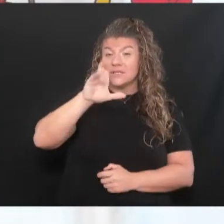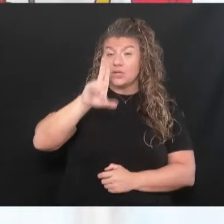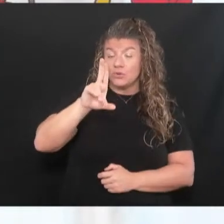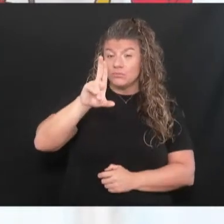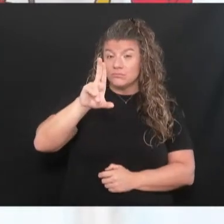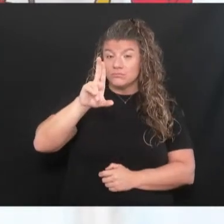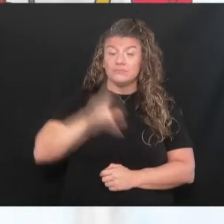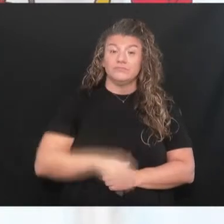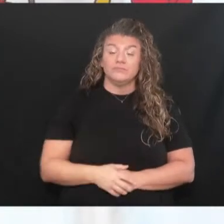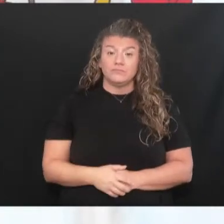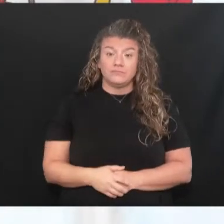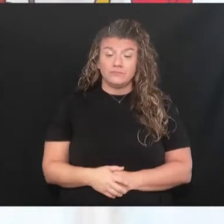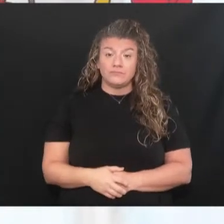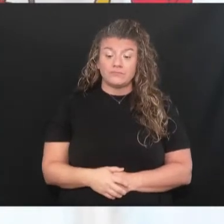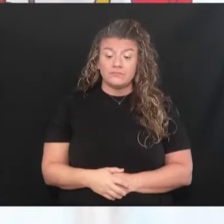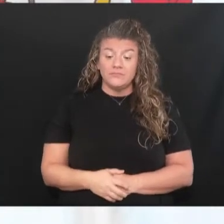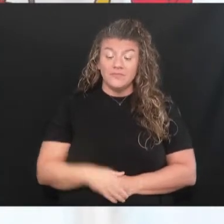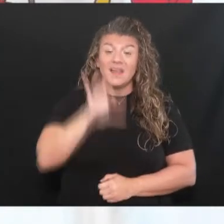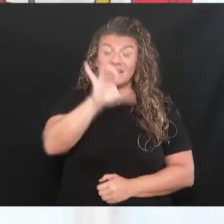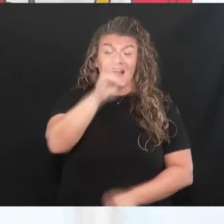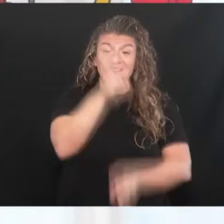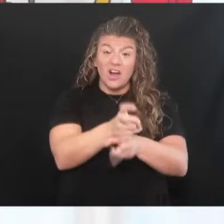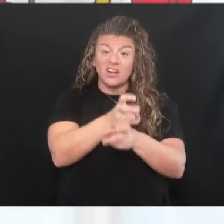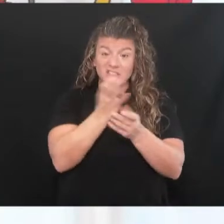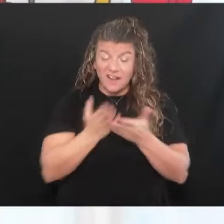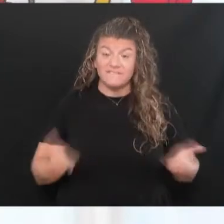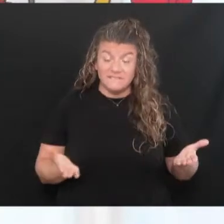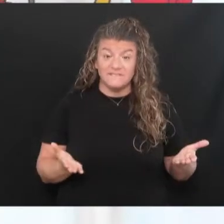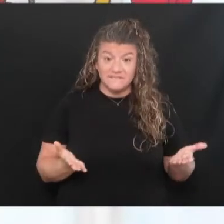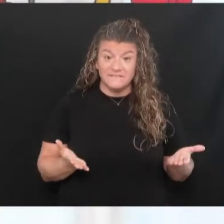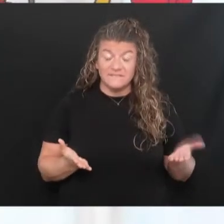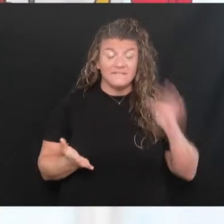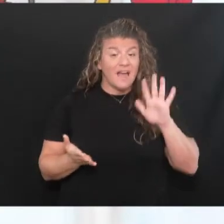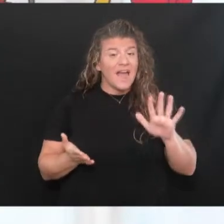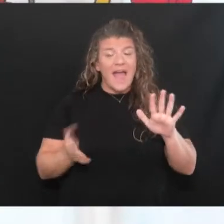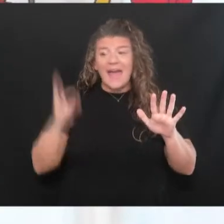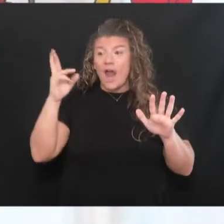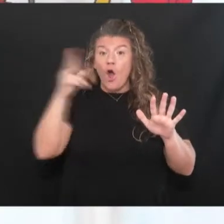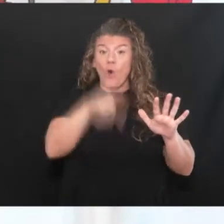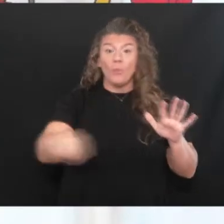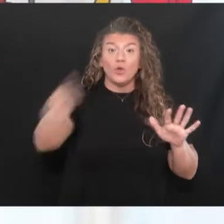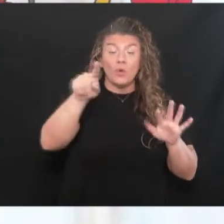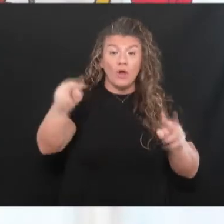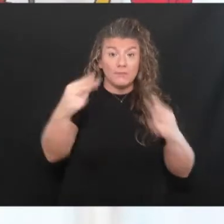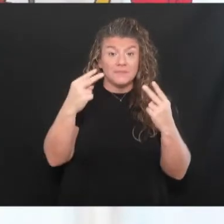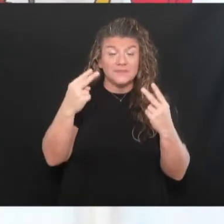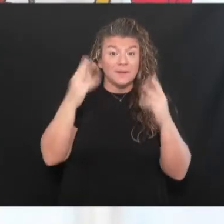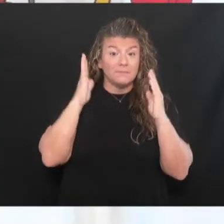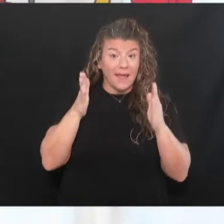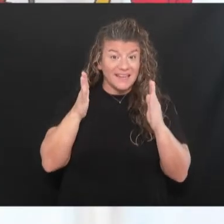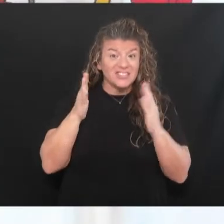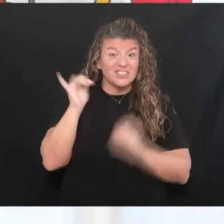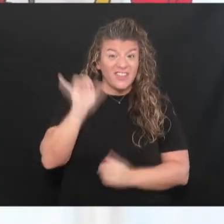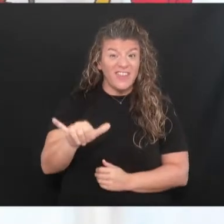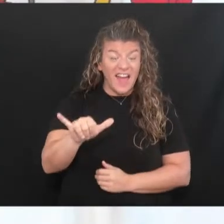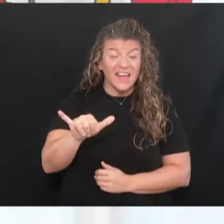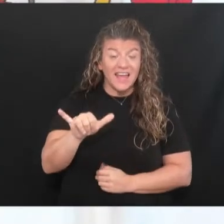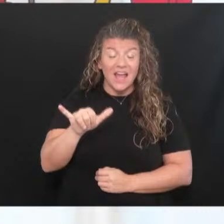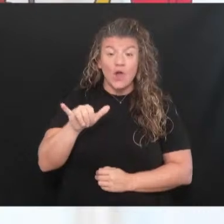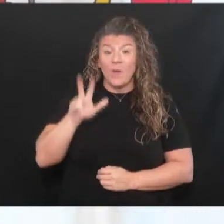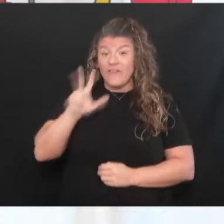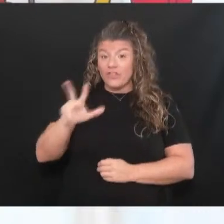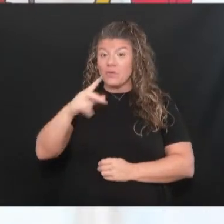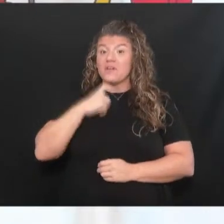units. That's all tough stuff, and I hope everybody's hearing me. But we have 3